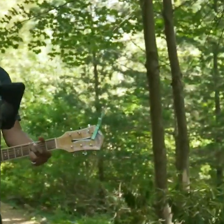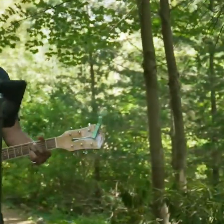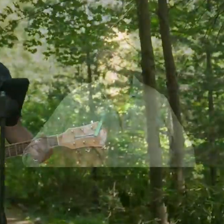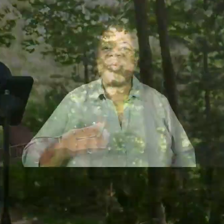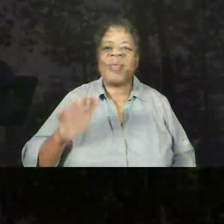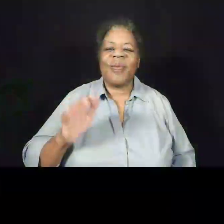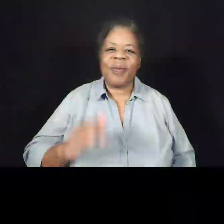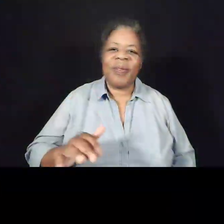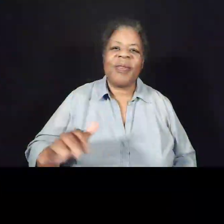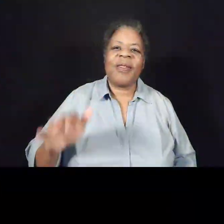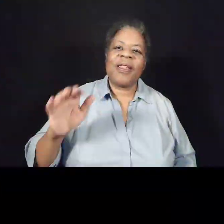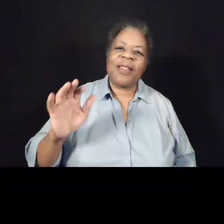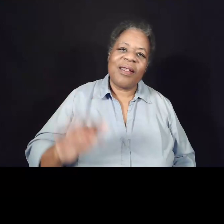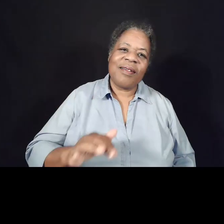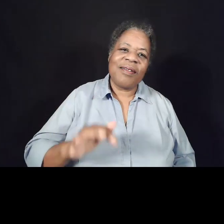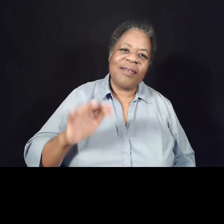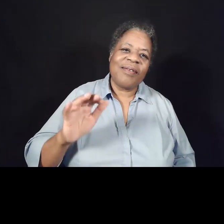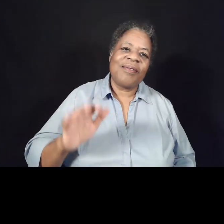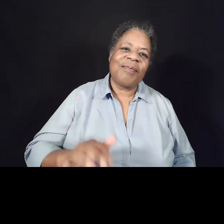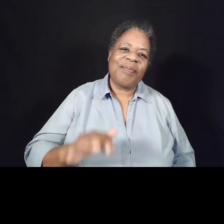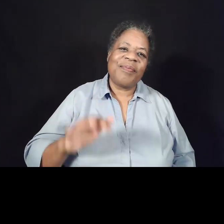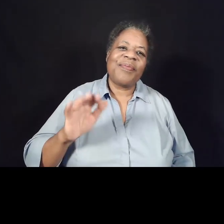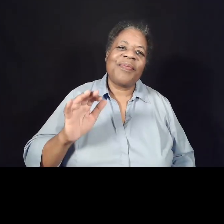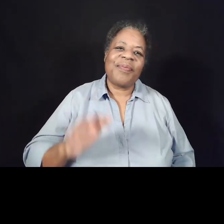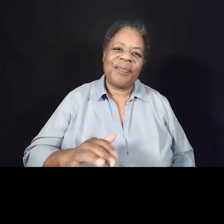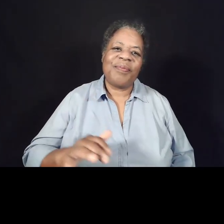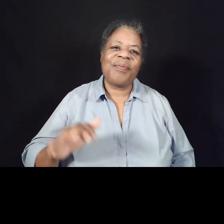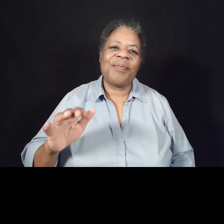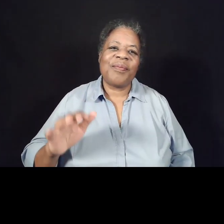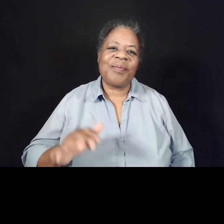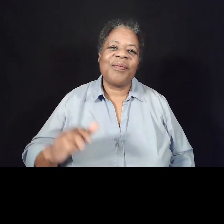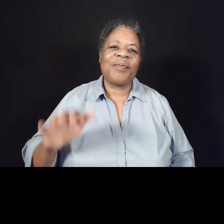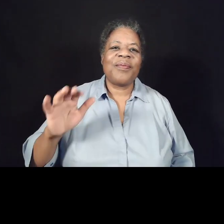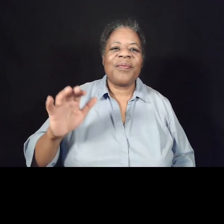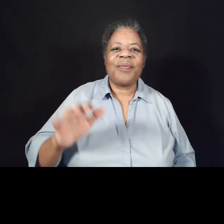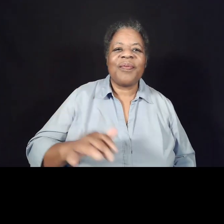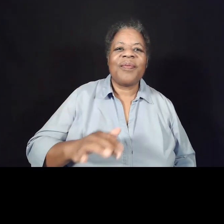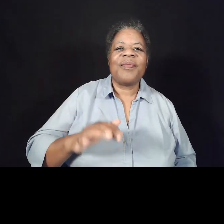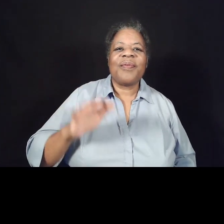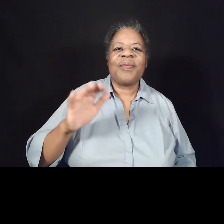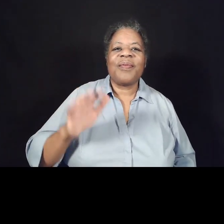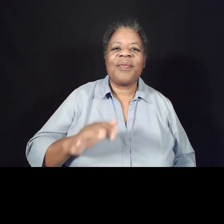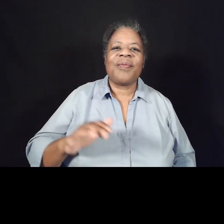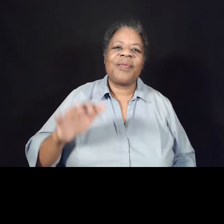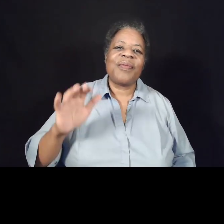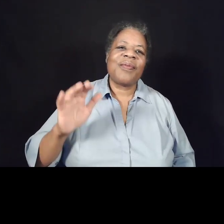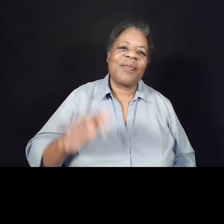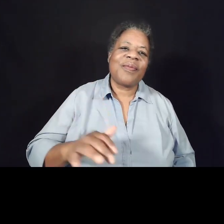Thank you.